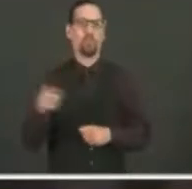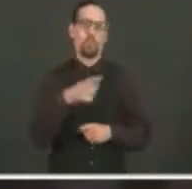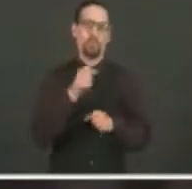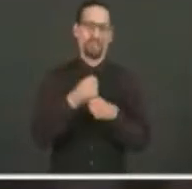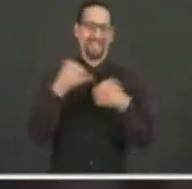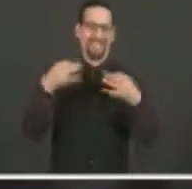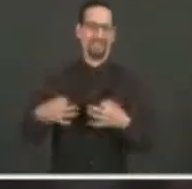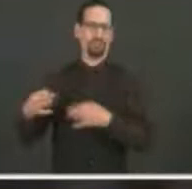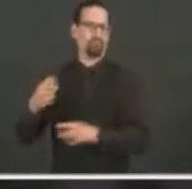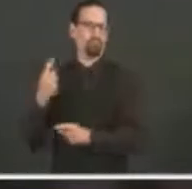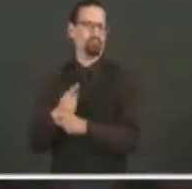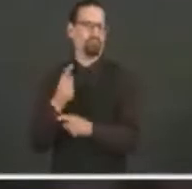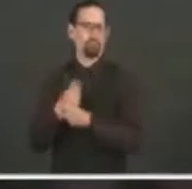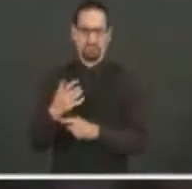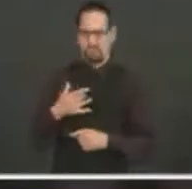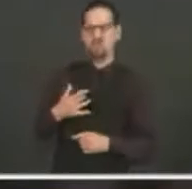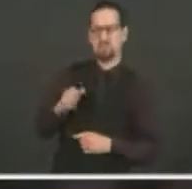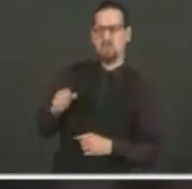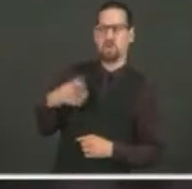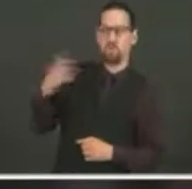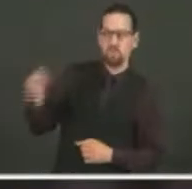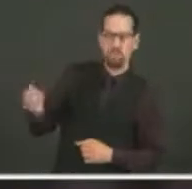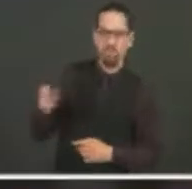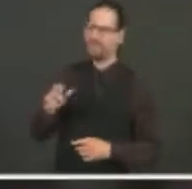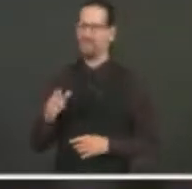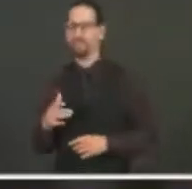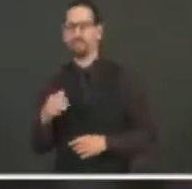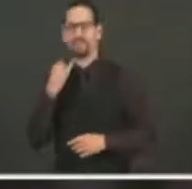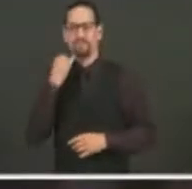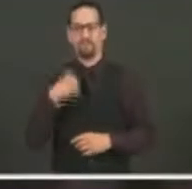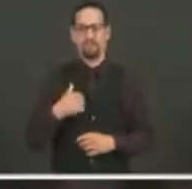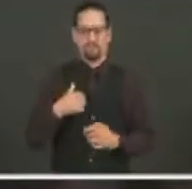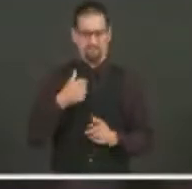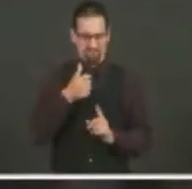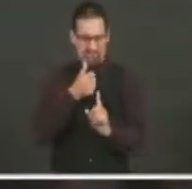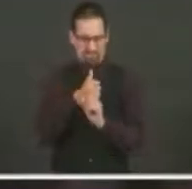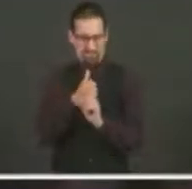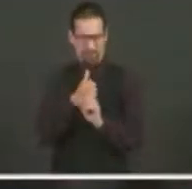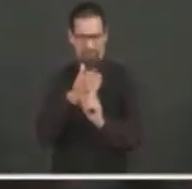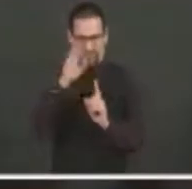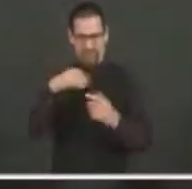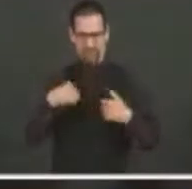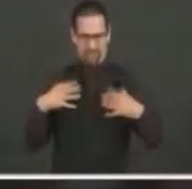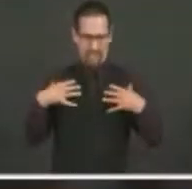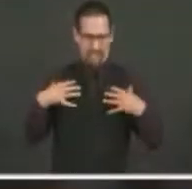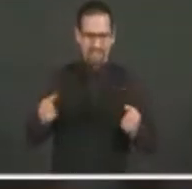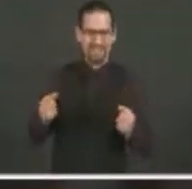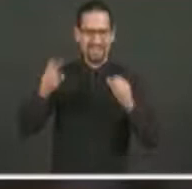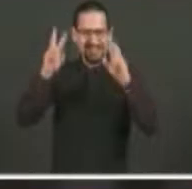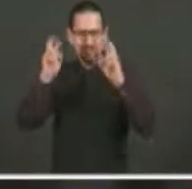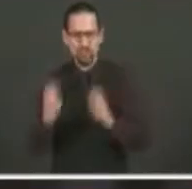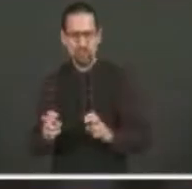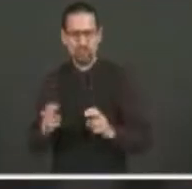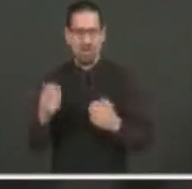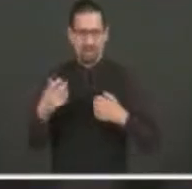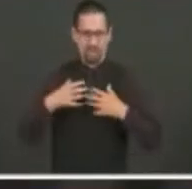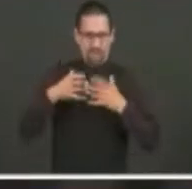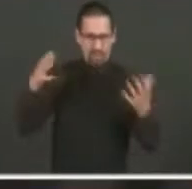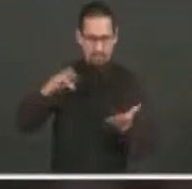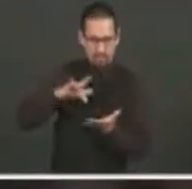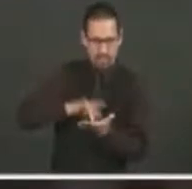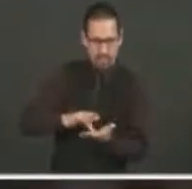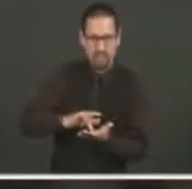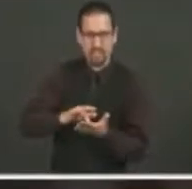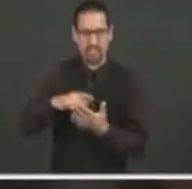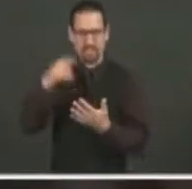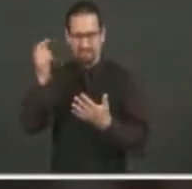are a person who is more vulnerable to COVID-19 because you have an underlying medical condition or because of your age,